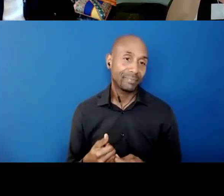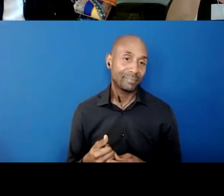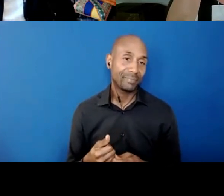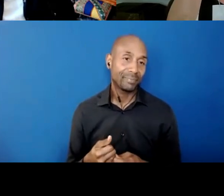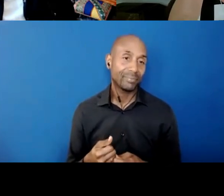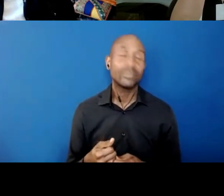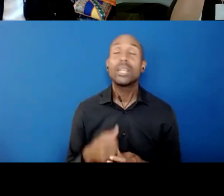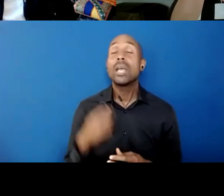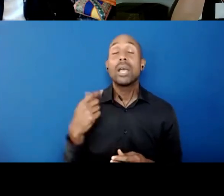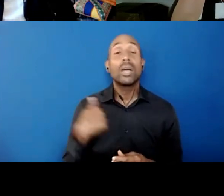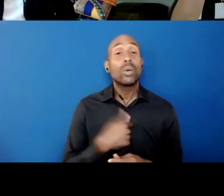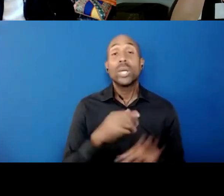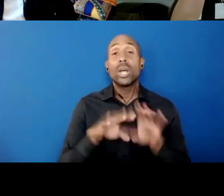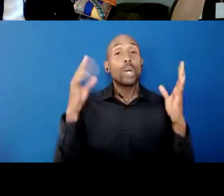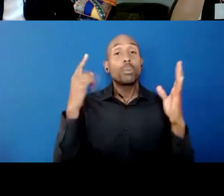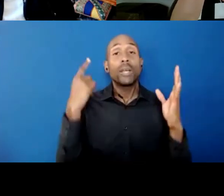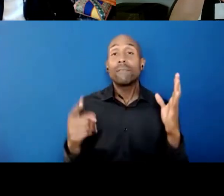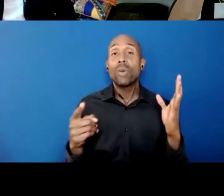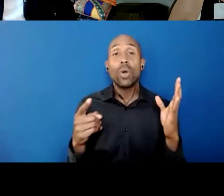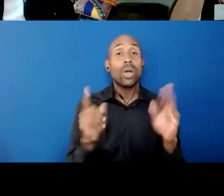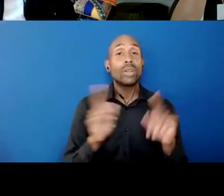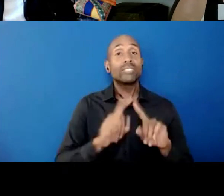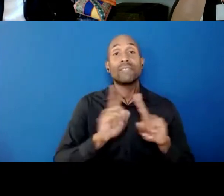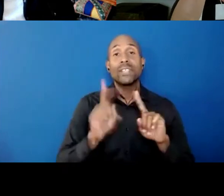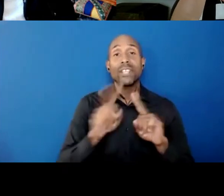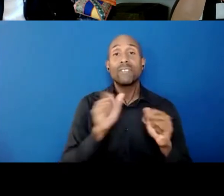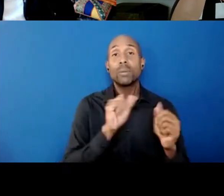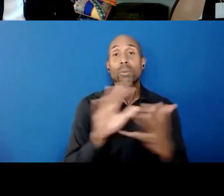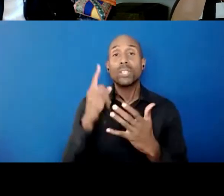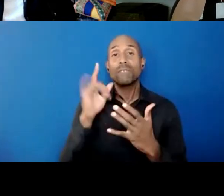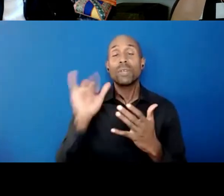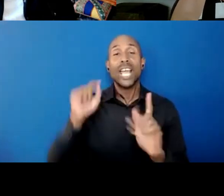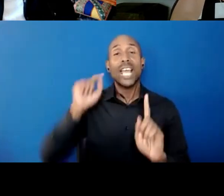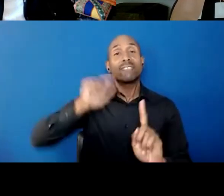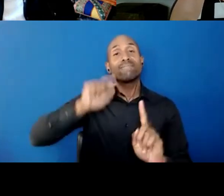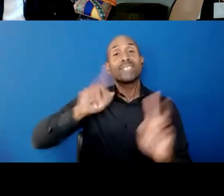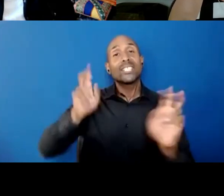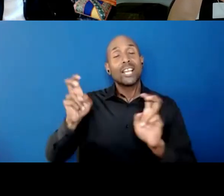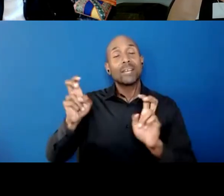ways to explore that topic and celebrate it.